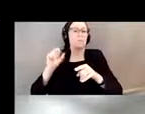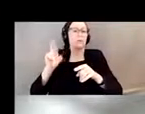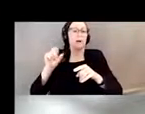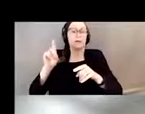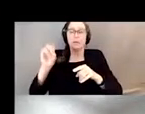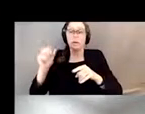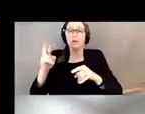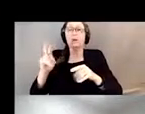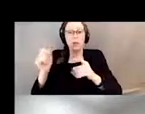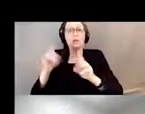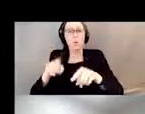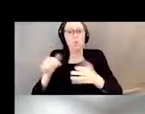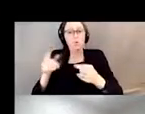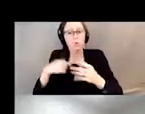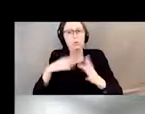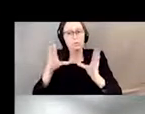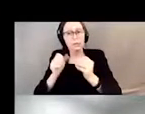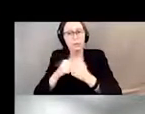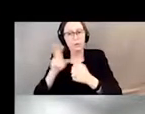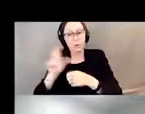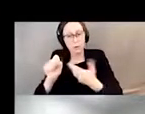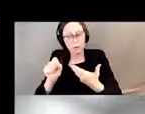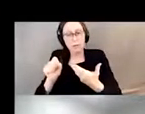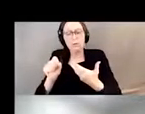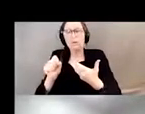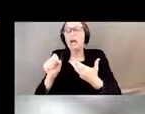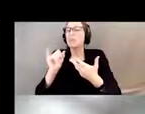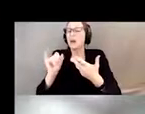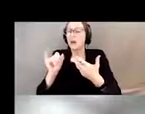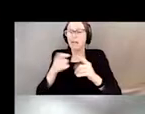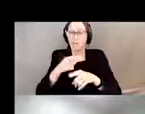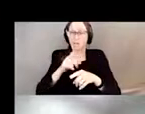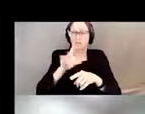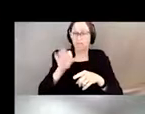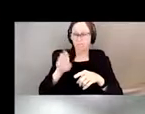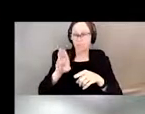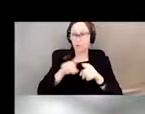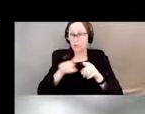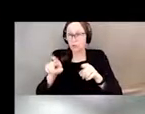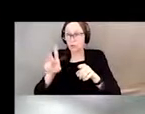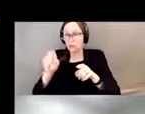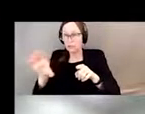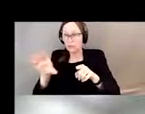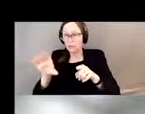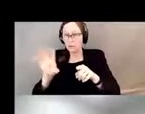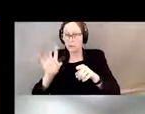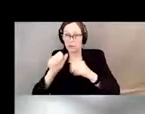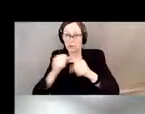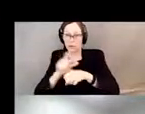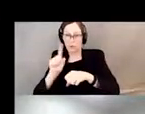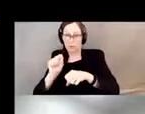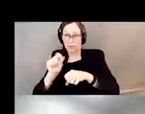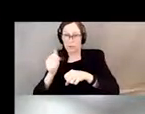officials. The problem with this is, this goes from February to December of 2019. The people who are